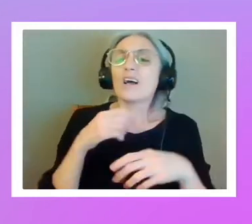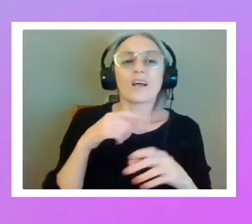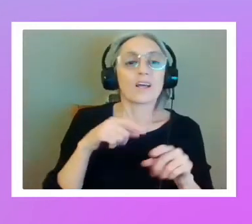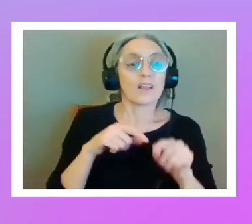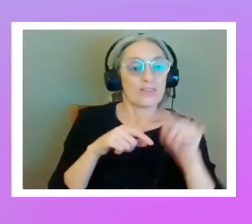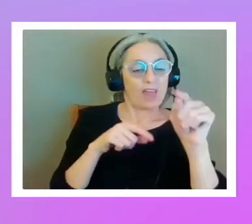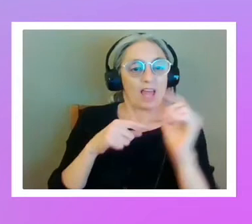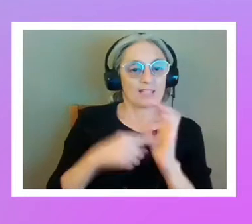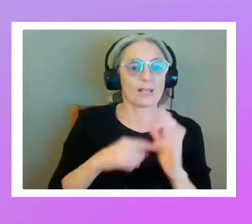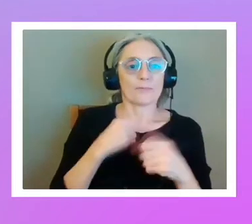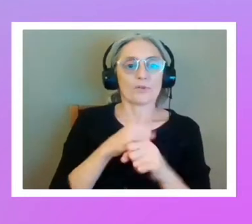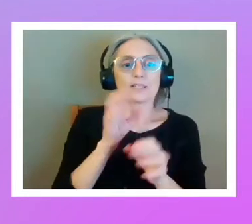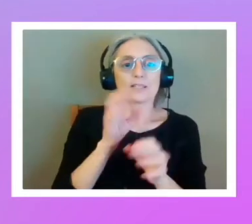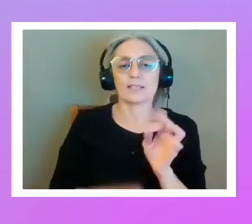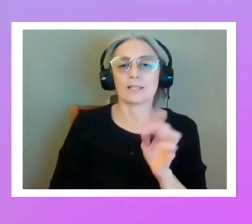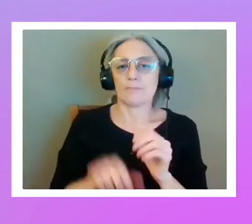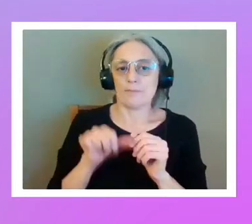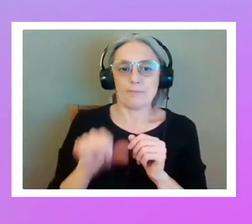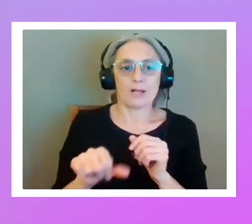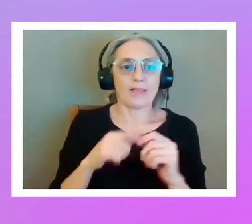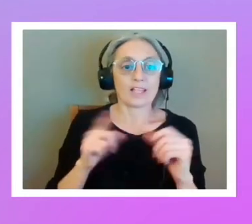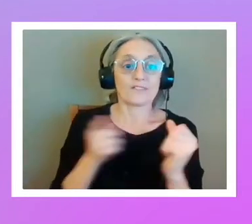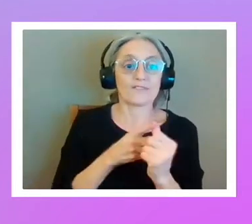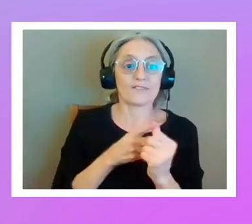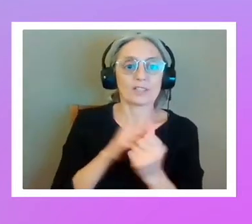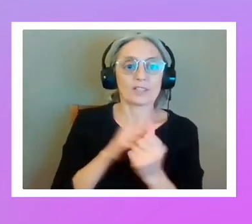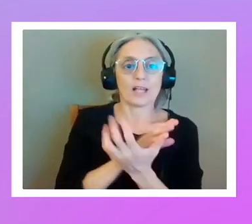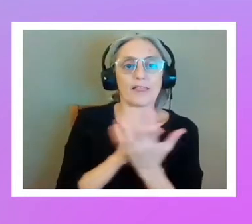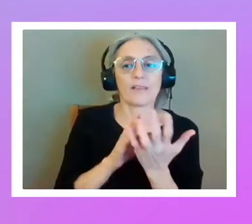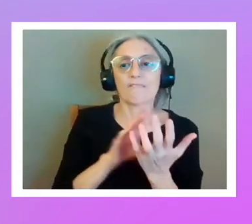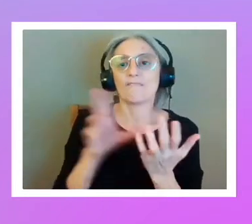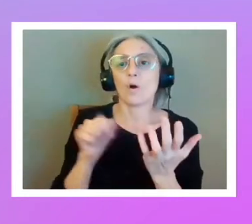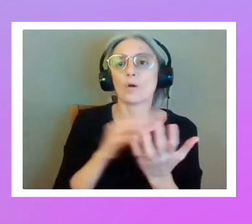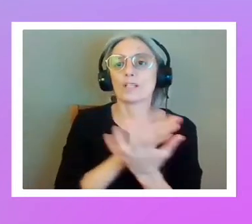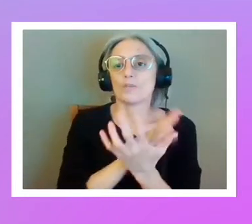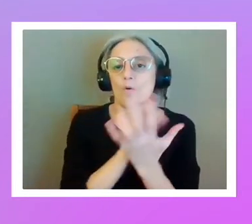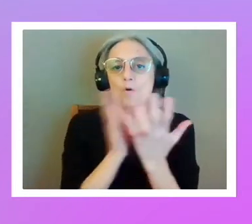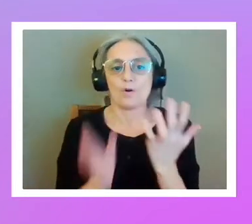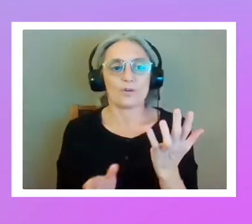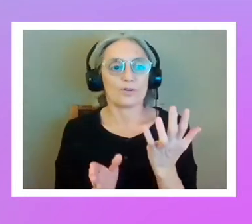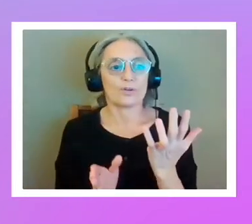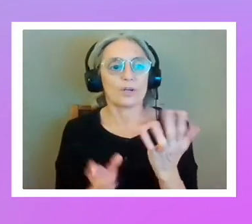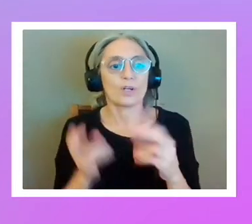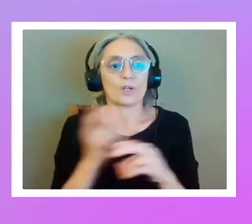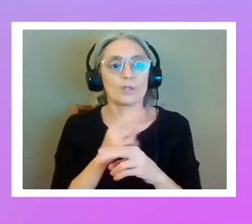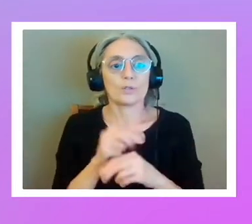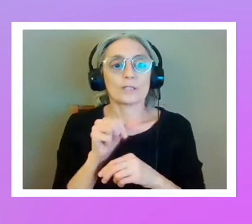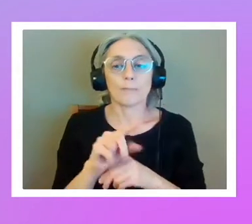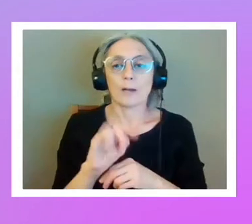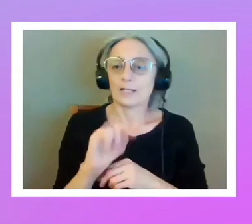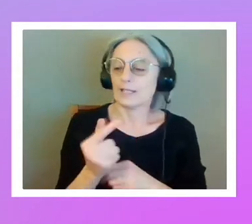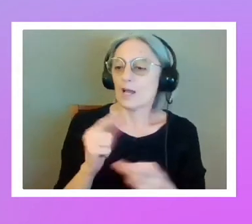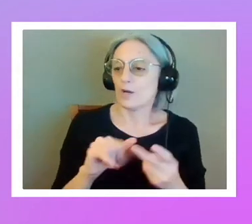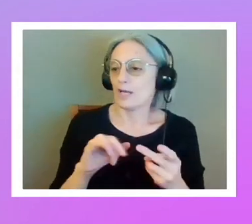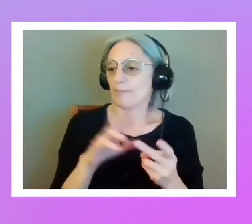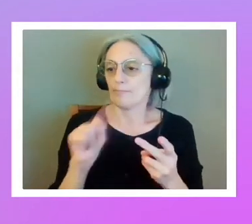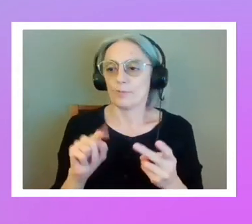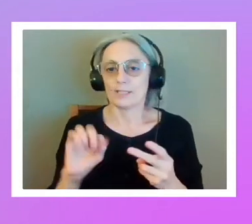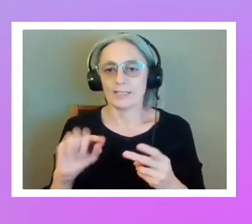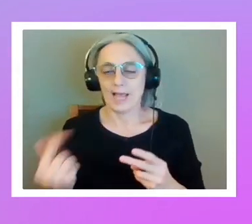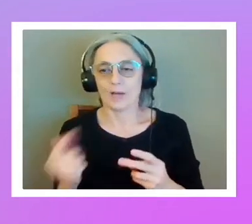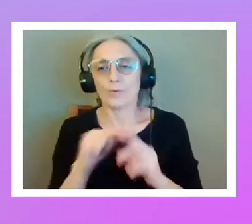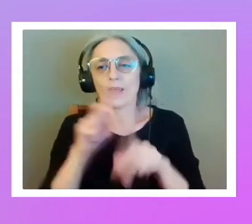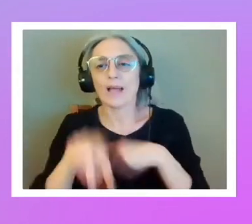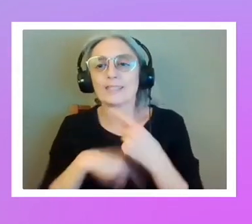is first in the focus order through a button tag or an input tag with a type of